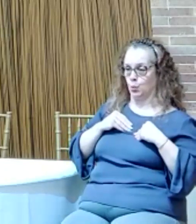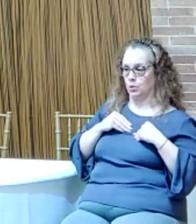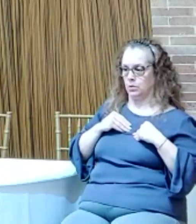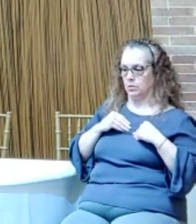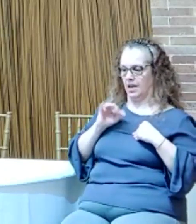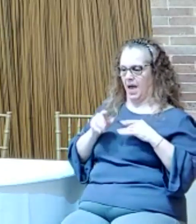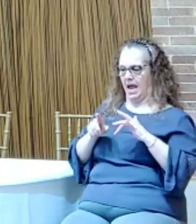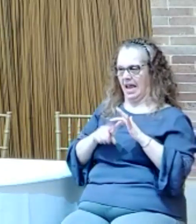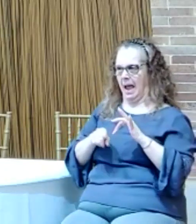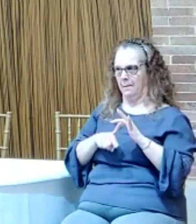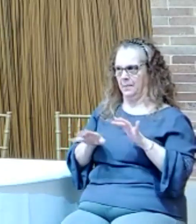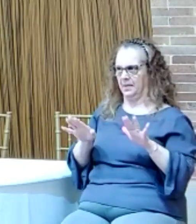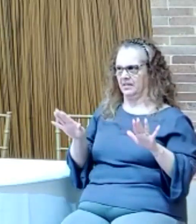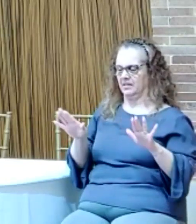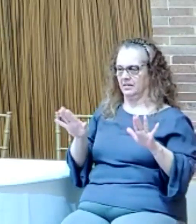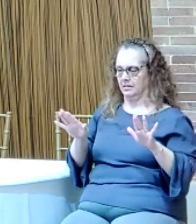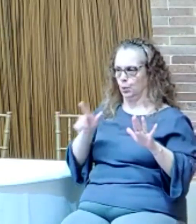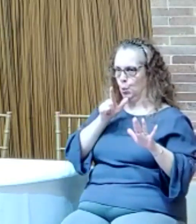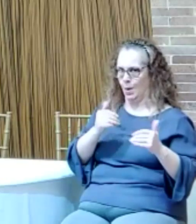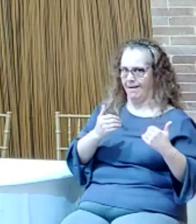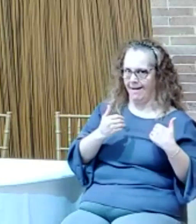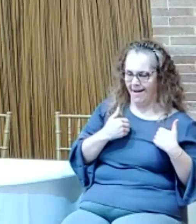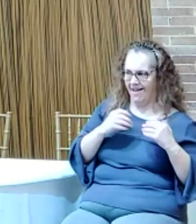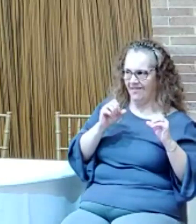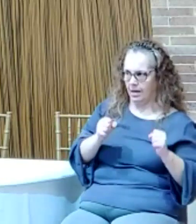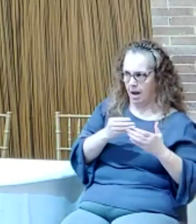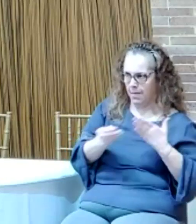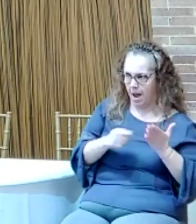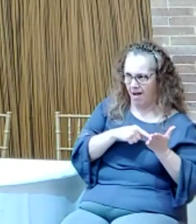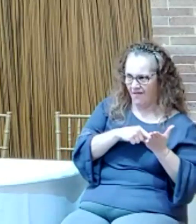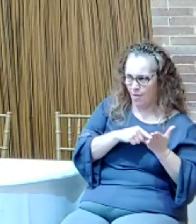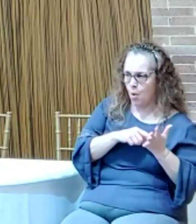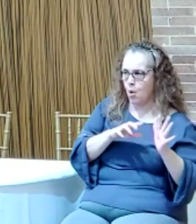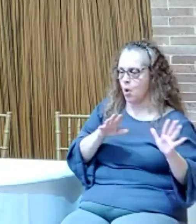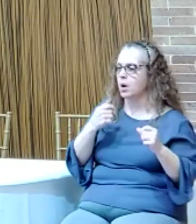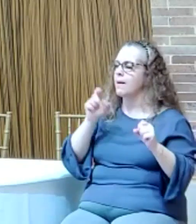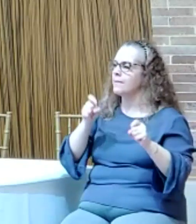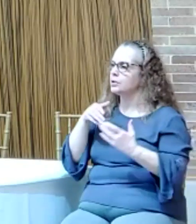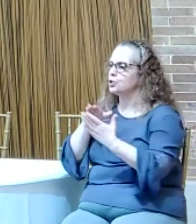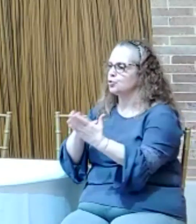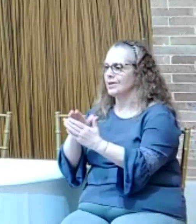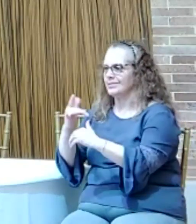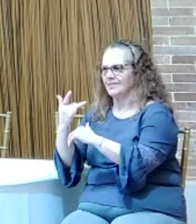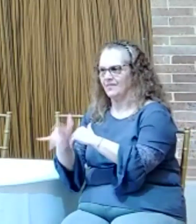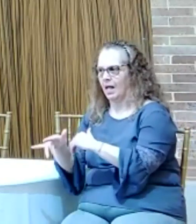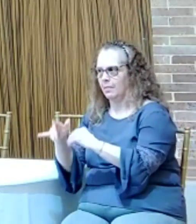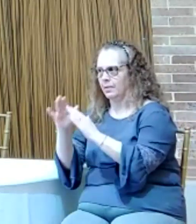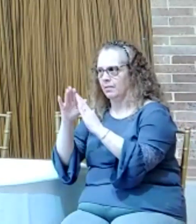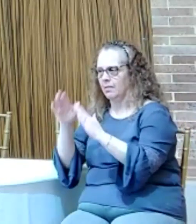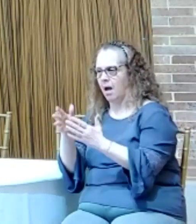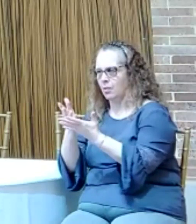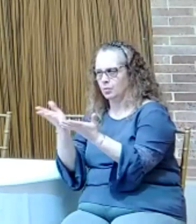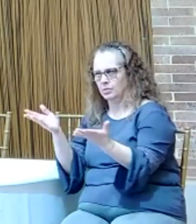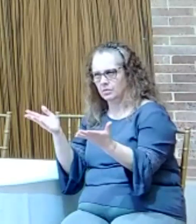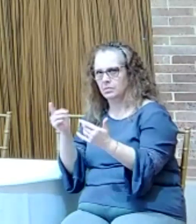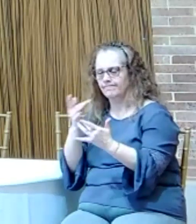that home ownership Gap doesn't close until we address housing shortage and affordability because